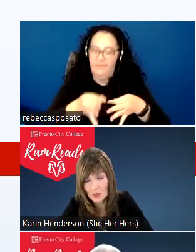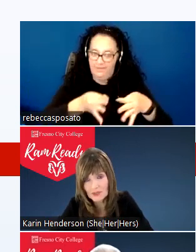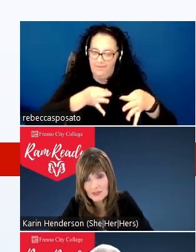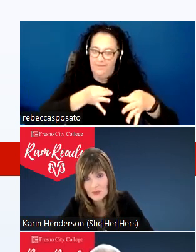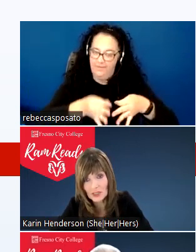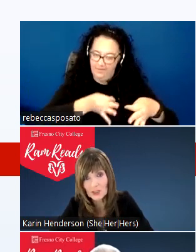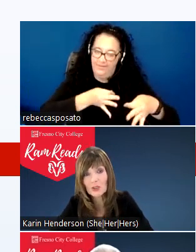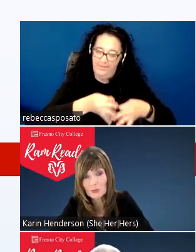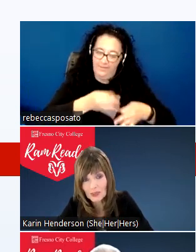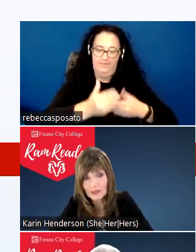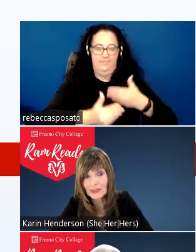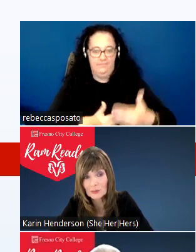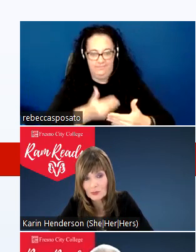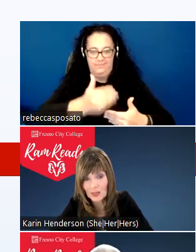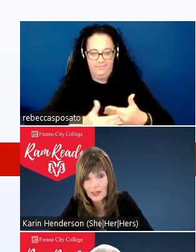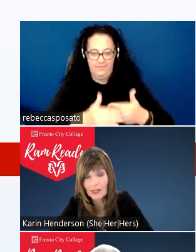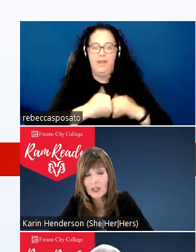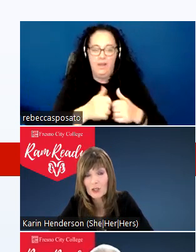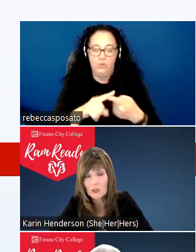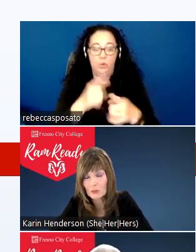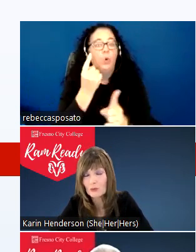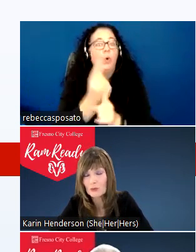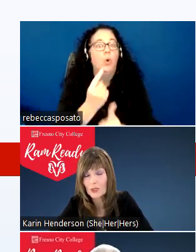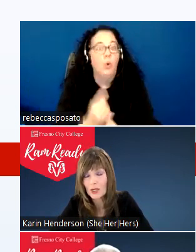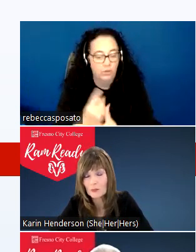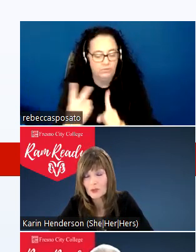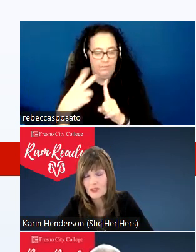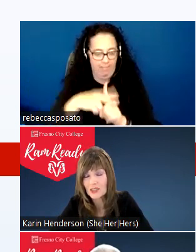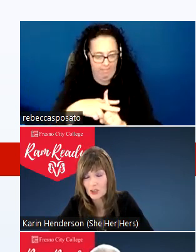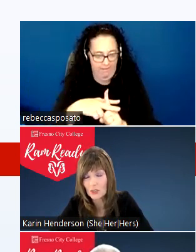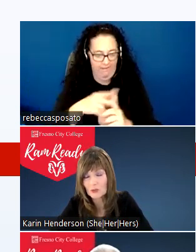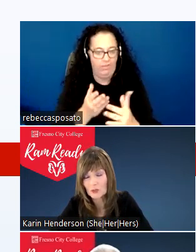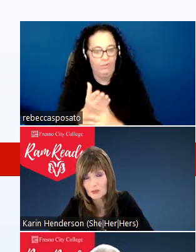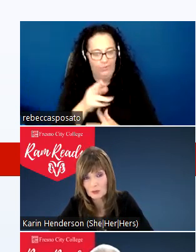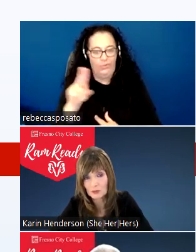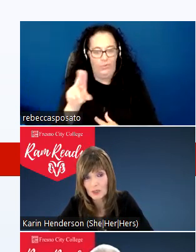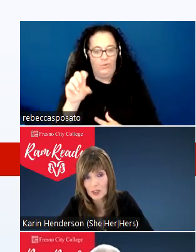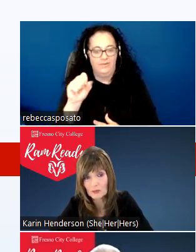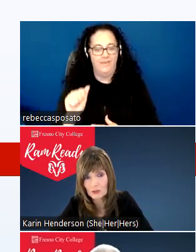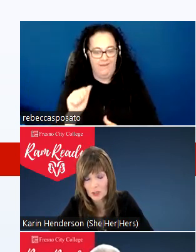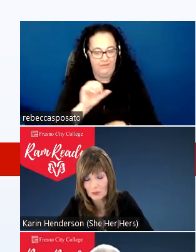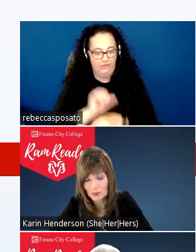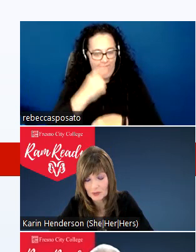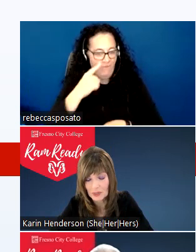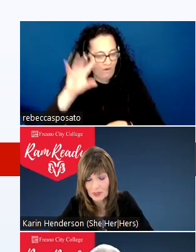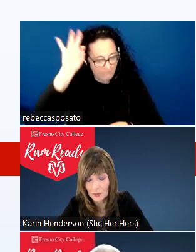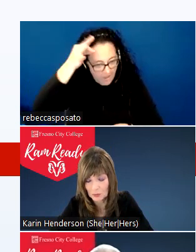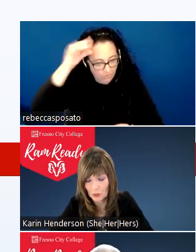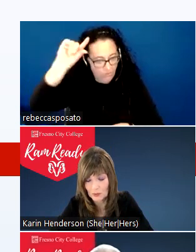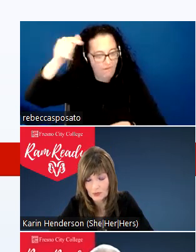process of how to correctly apply through USA Jobs for federal